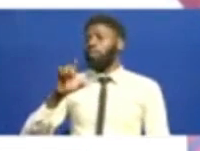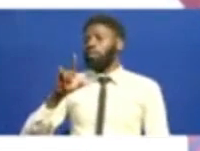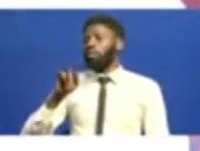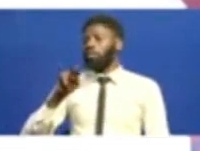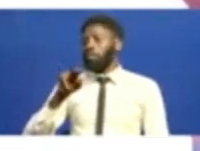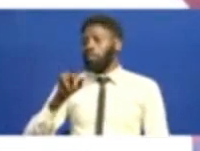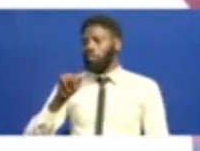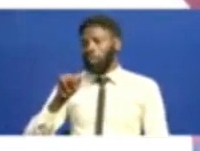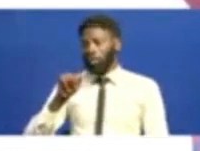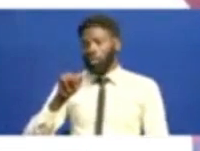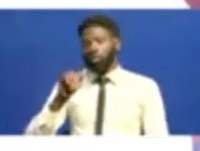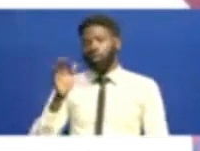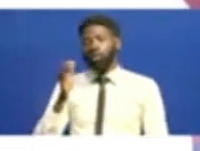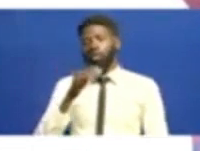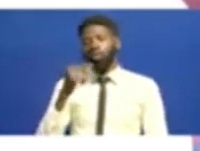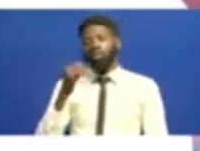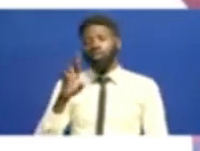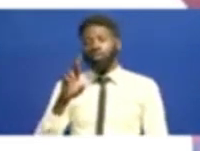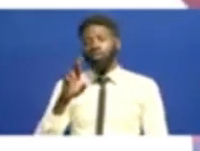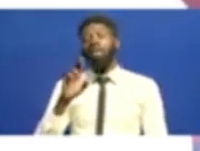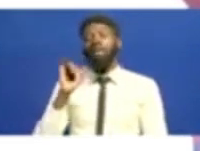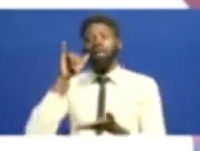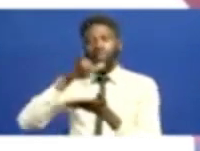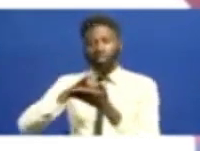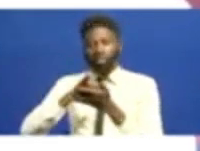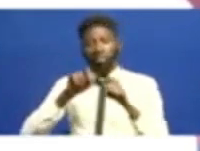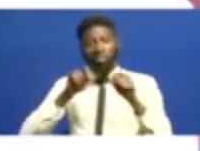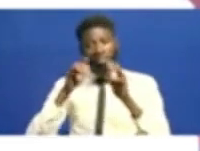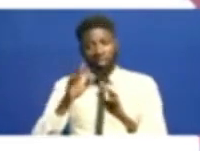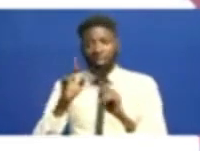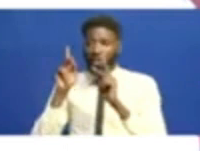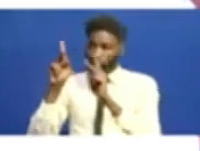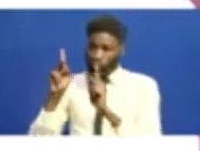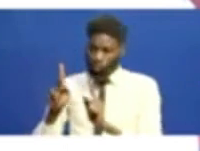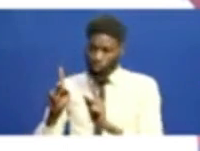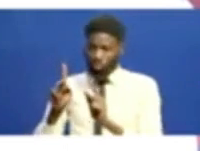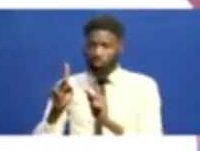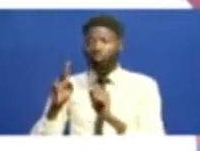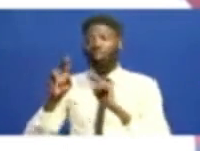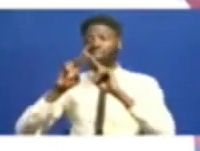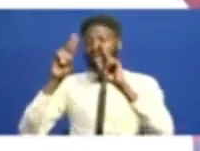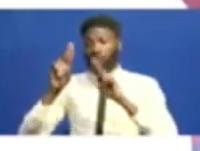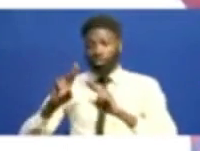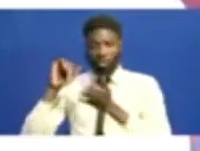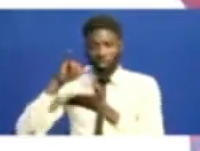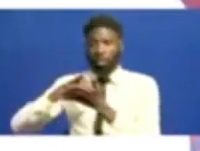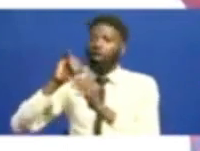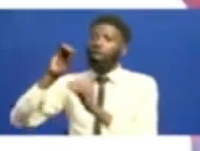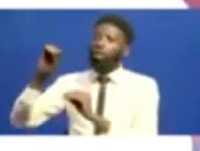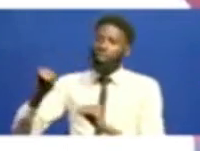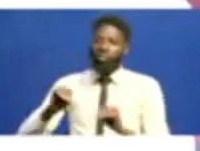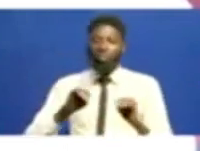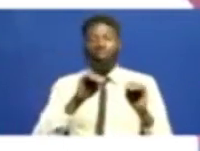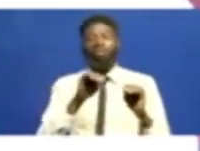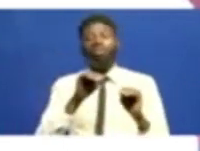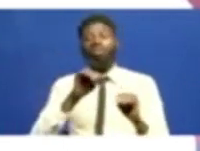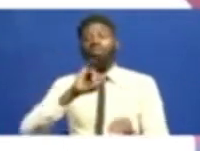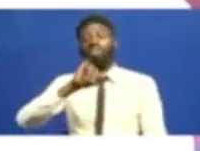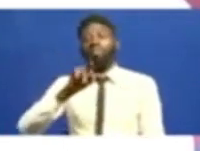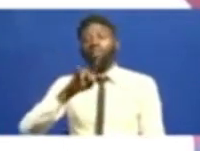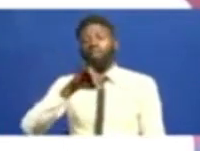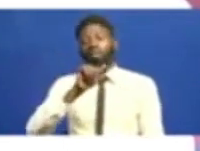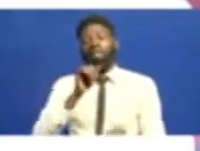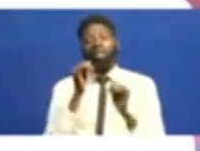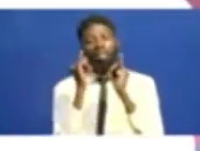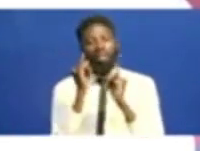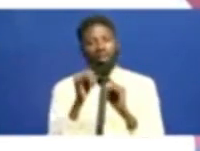manager, Kisumu International Airport, now moves to Jomo Kenyatta International Airport as the new manager of JKIA. Number three,